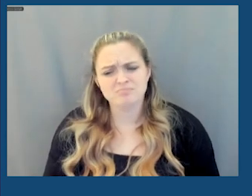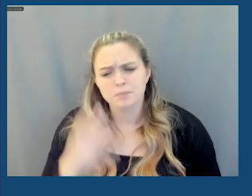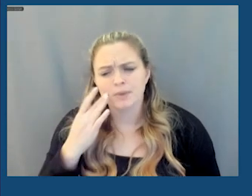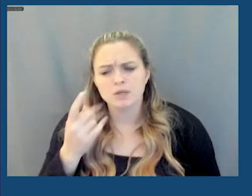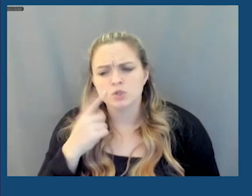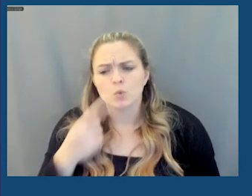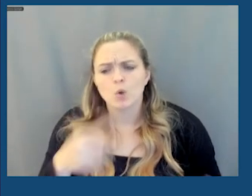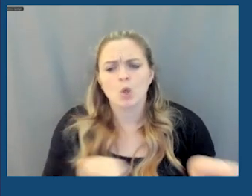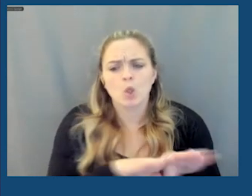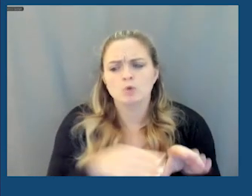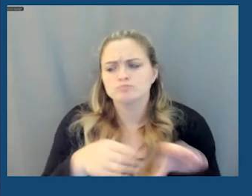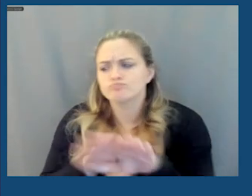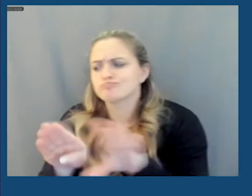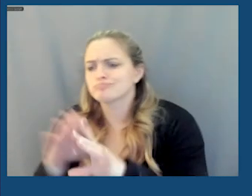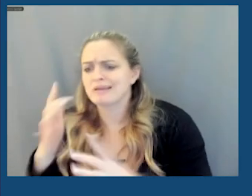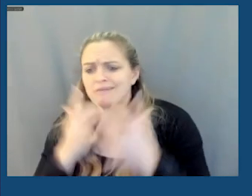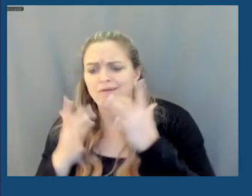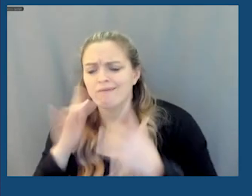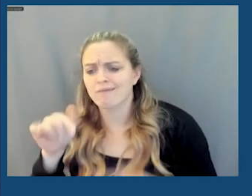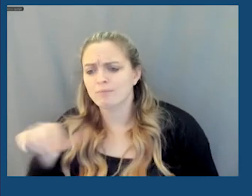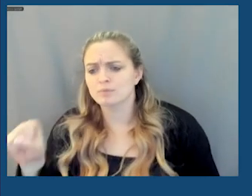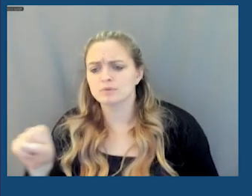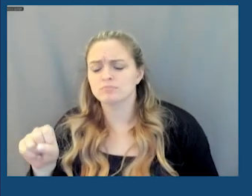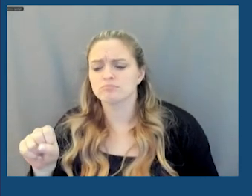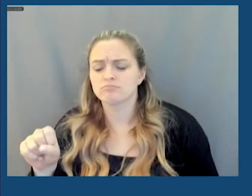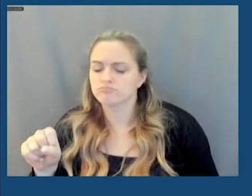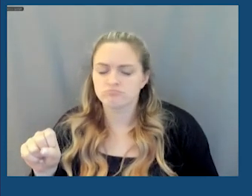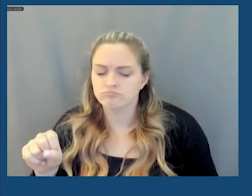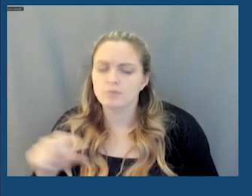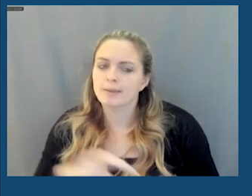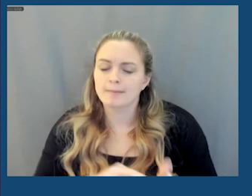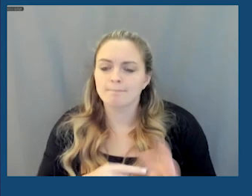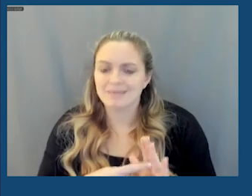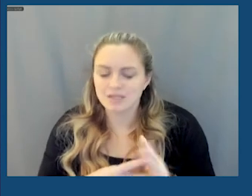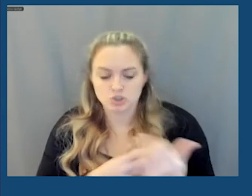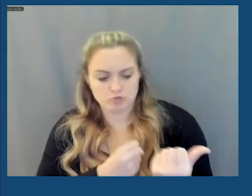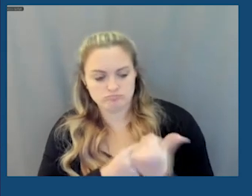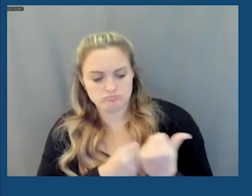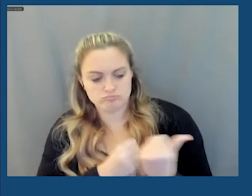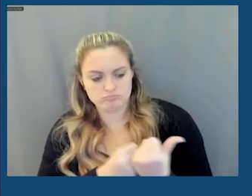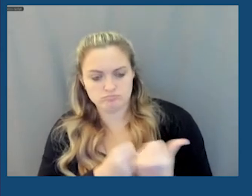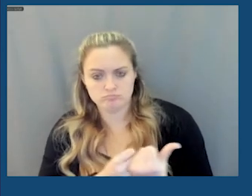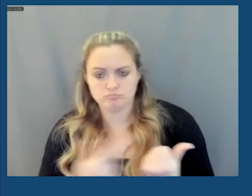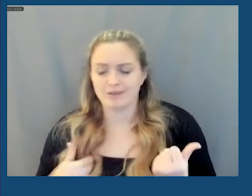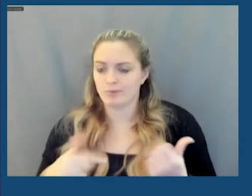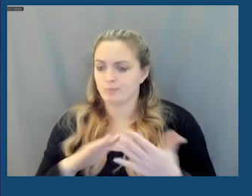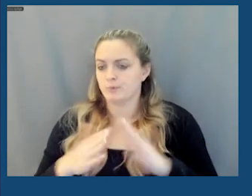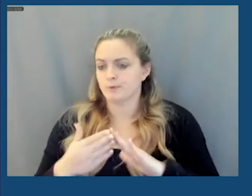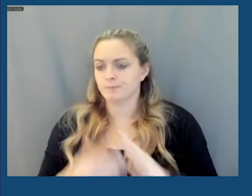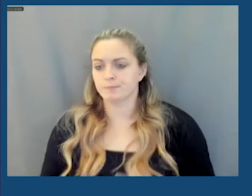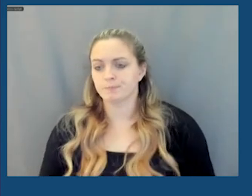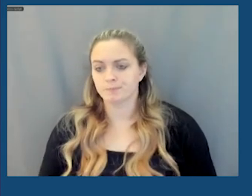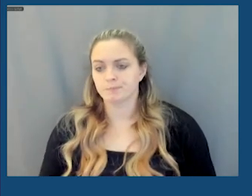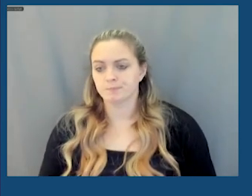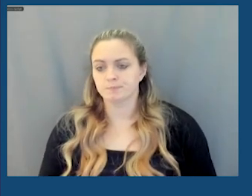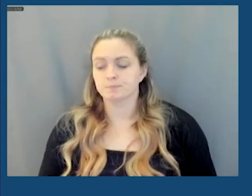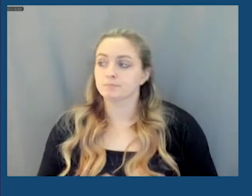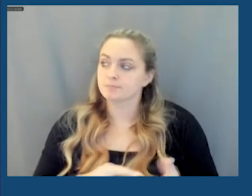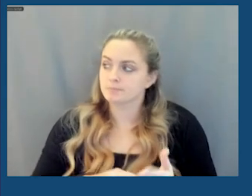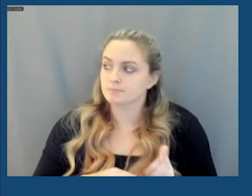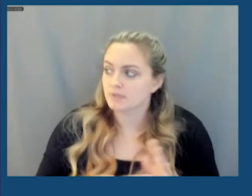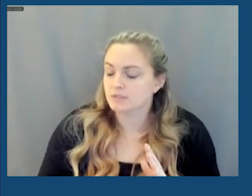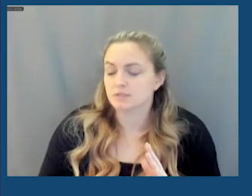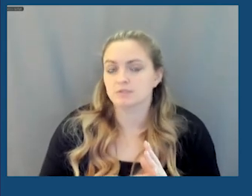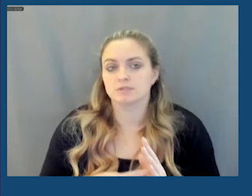loopholes, because it means that you're standing behind all of our communities. It means